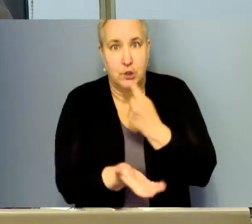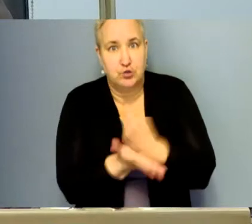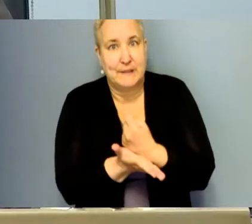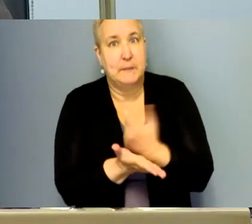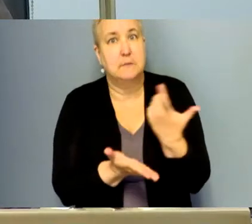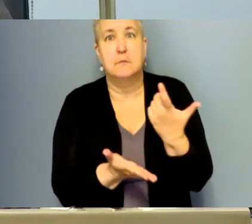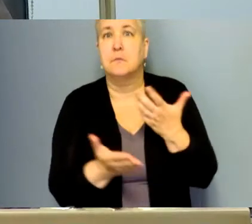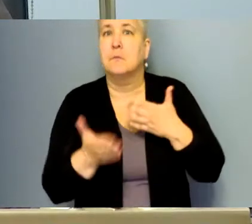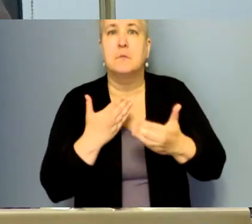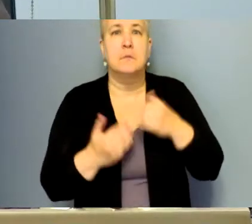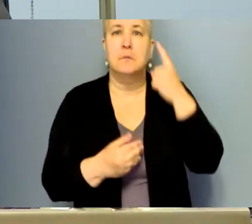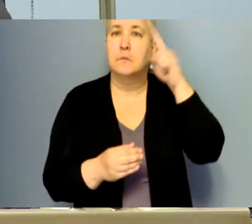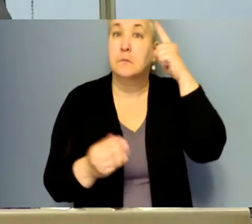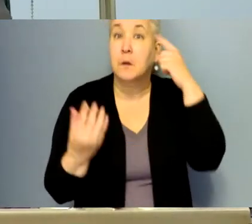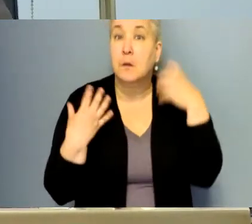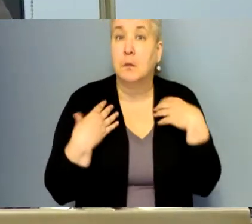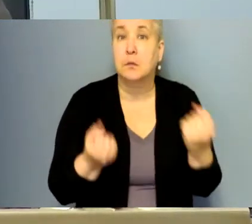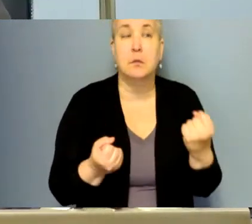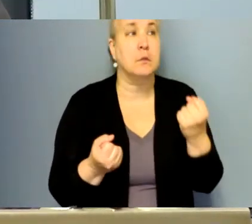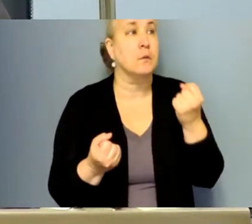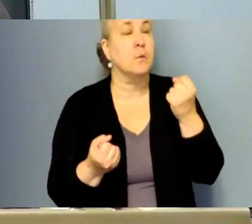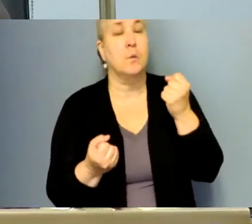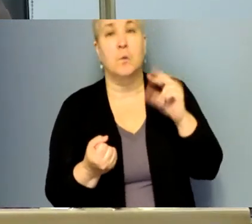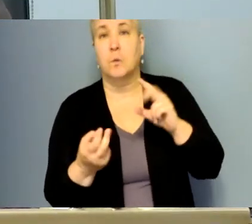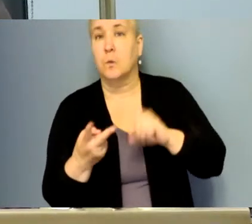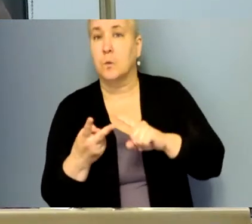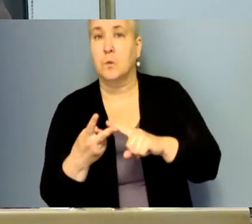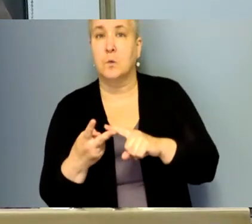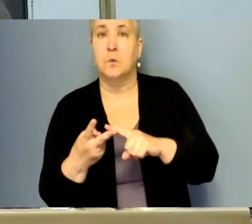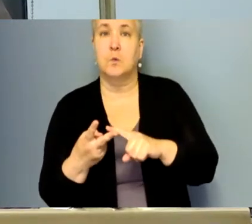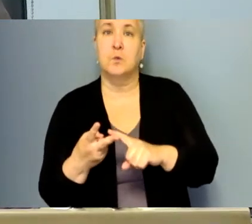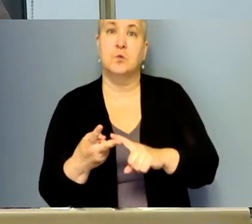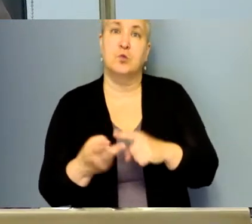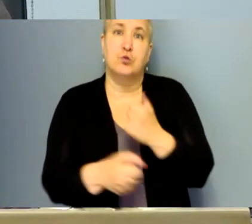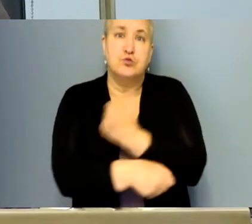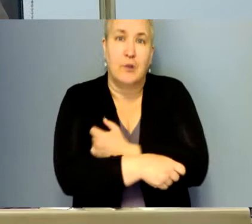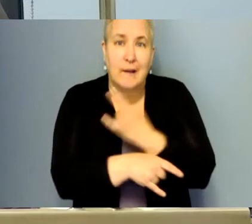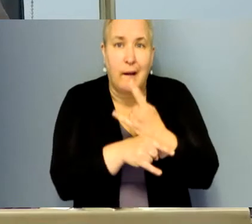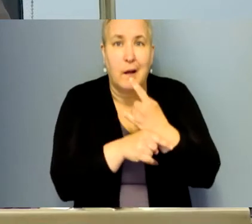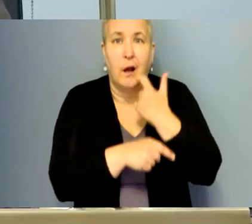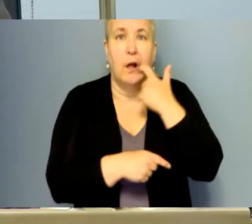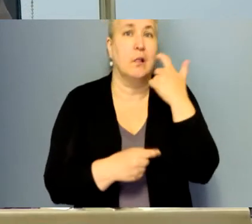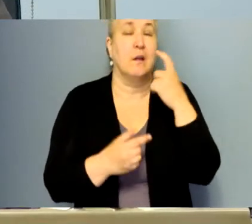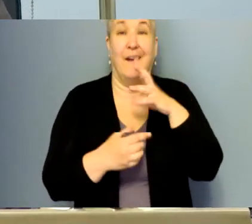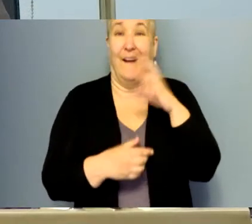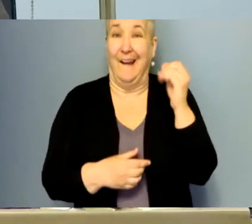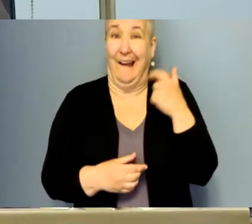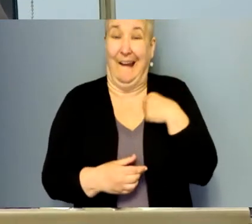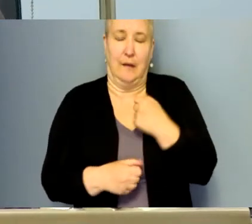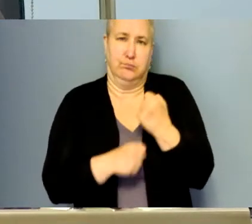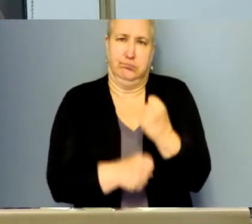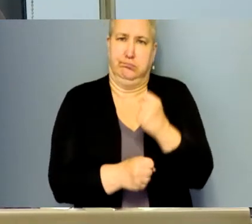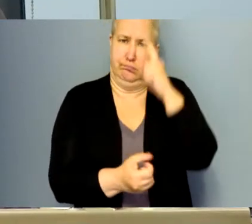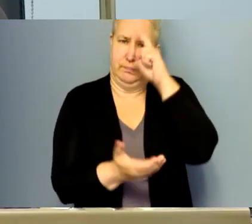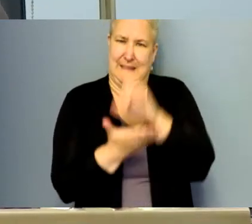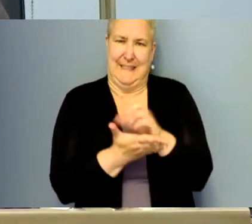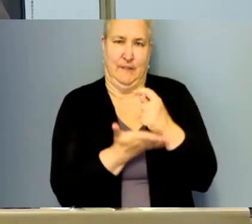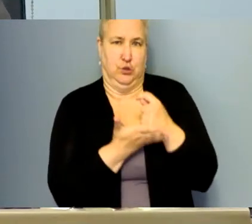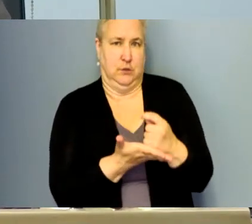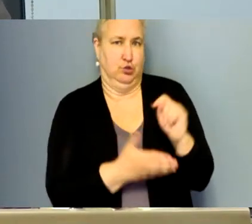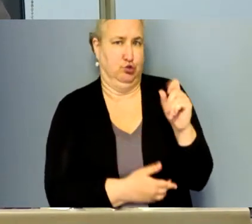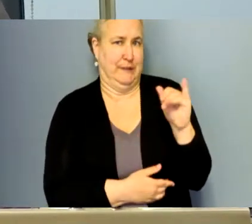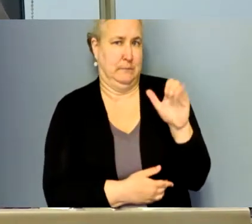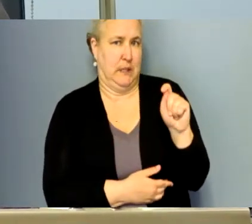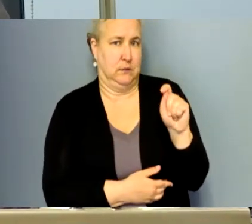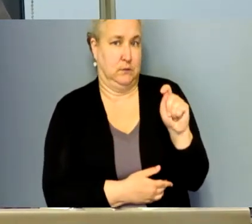it's for mental health or drug and alcohol, and I'm a big believer in treatment when it comes